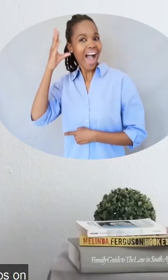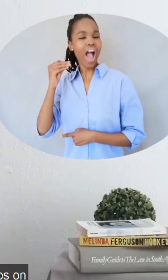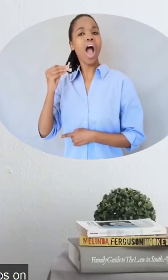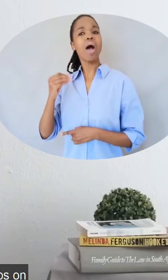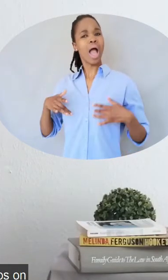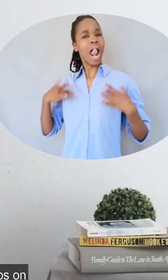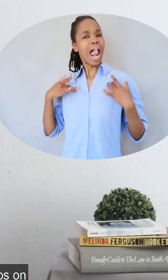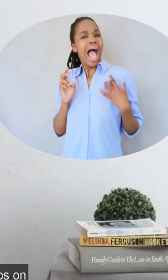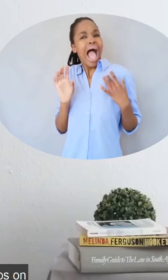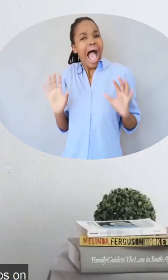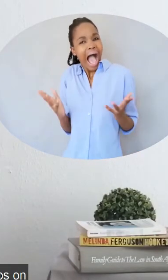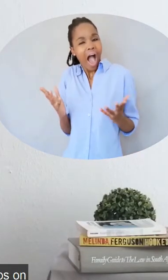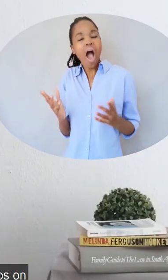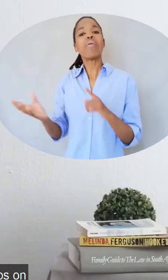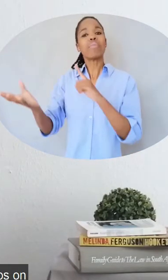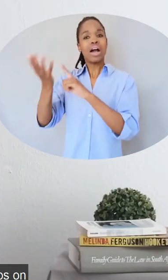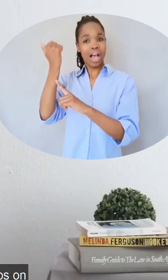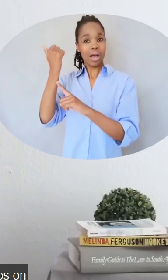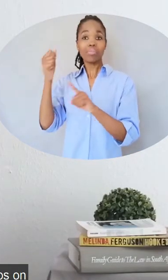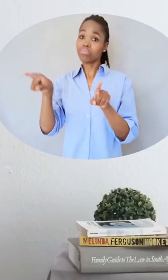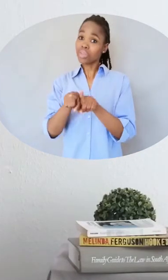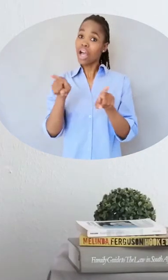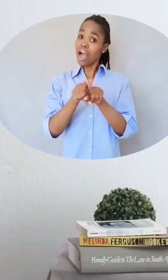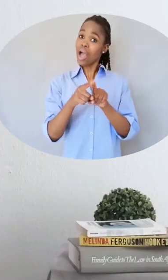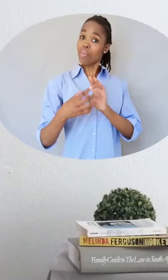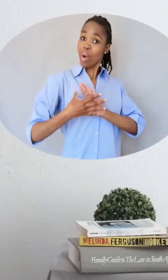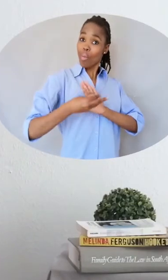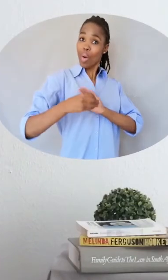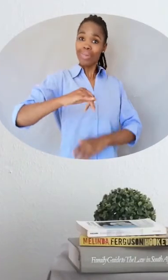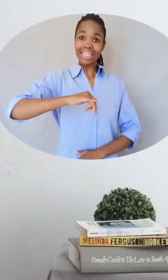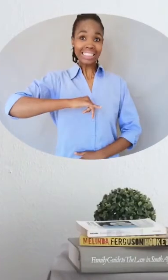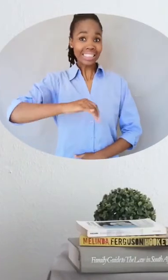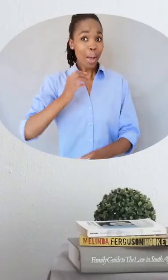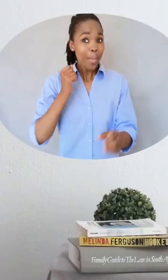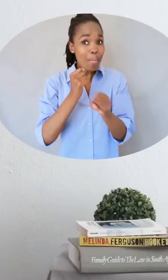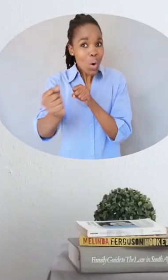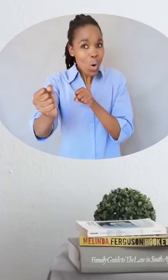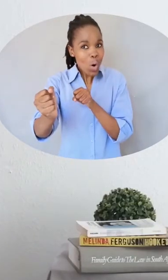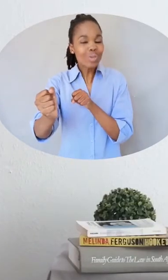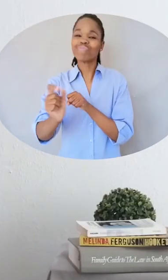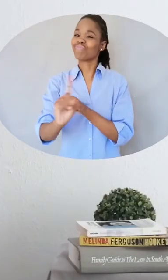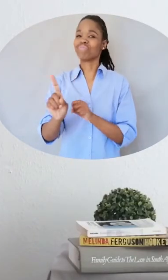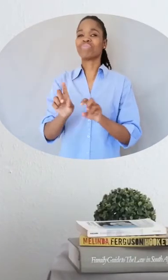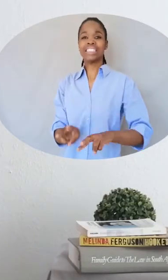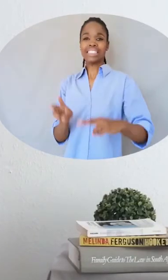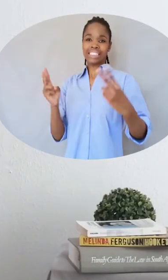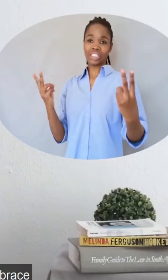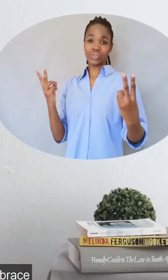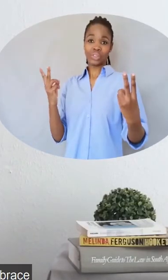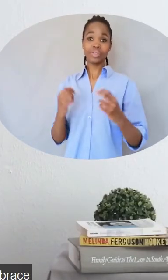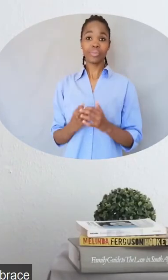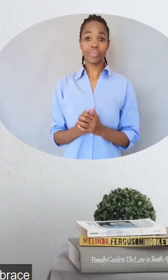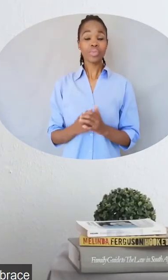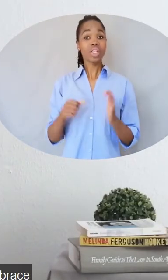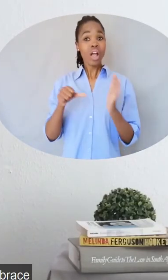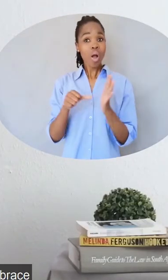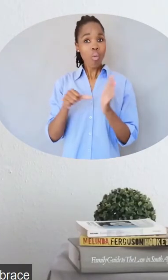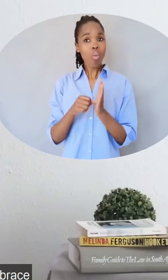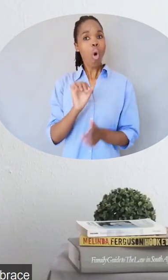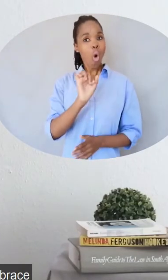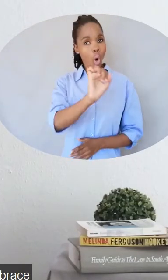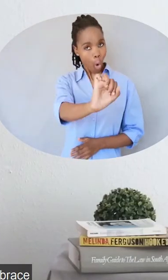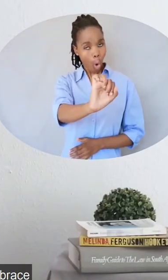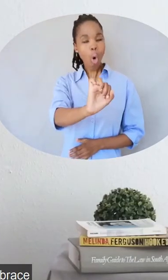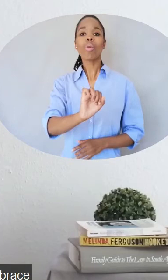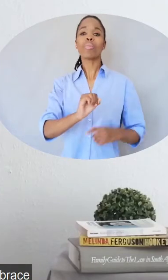how I got to where I am today, the outcome for you may be different. What's important is